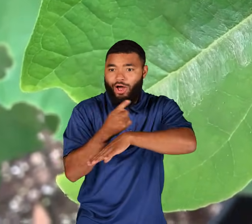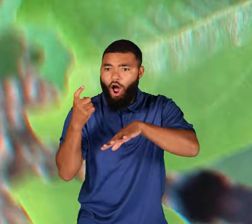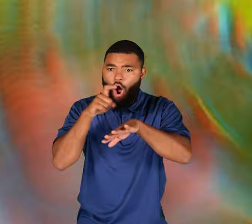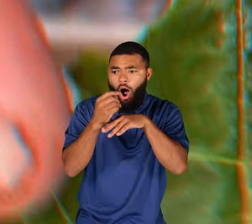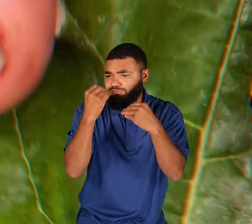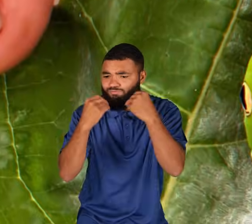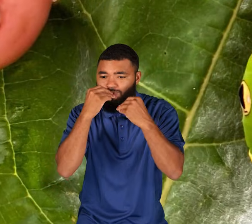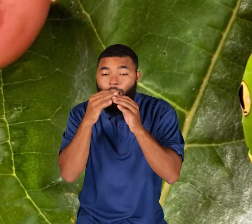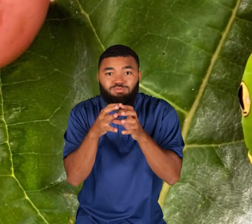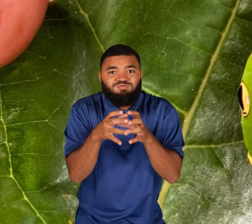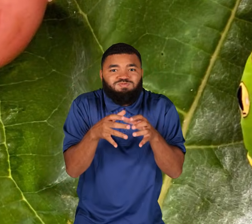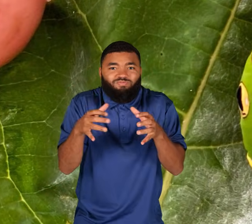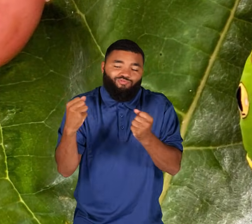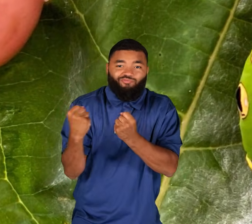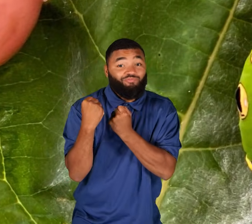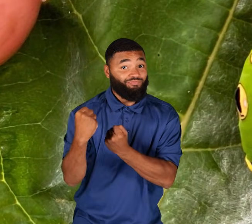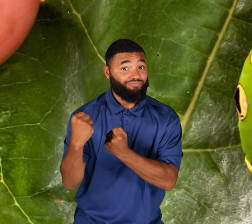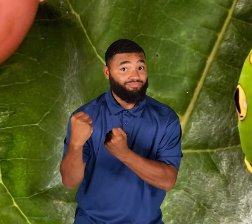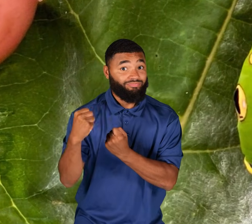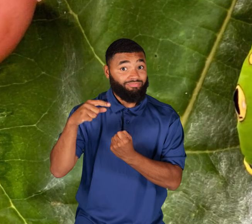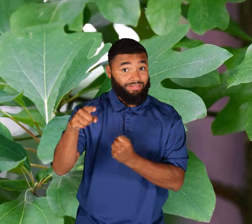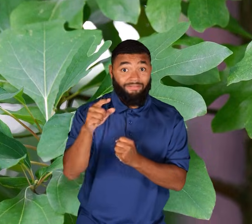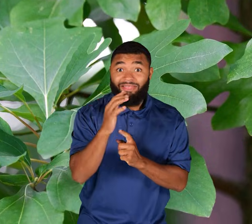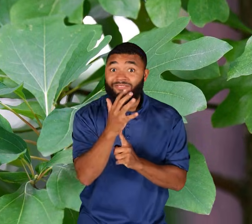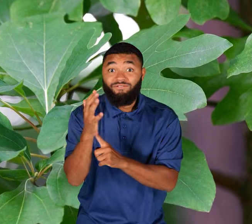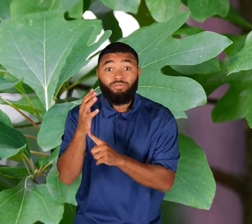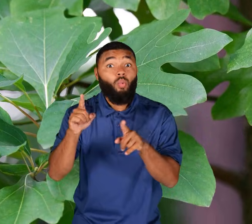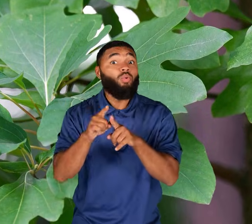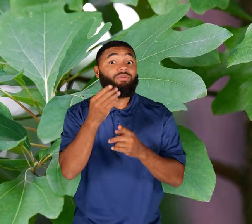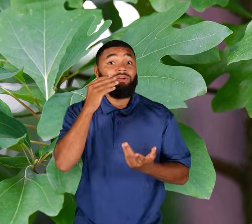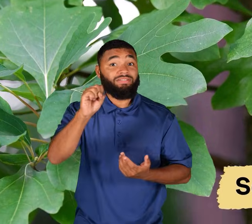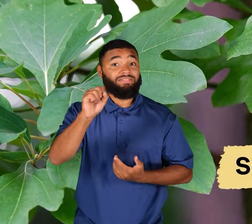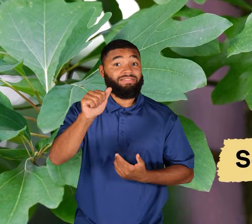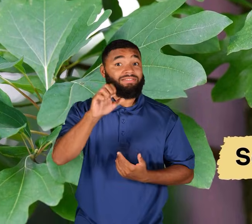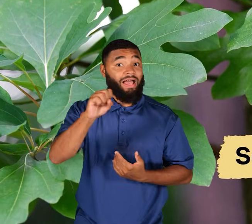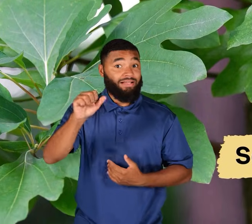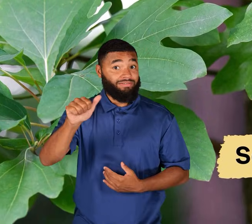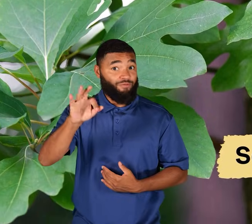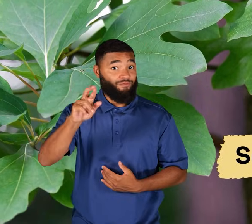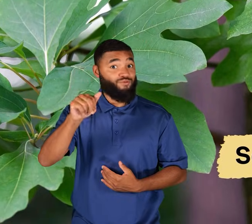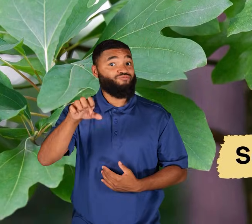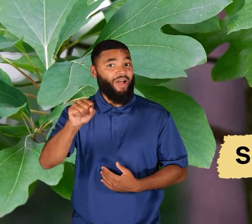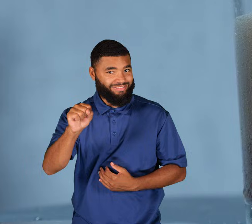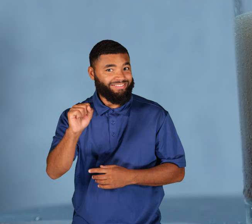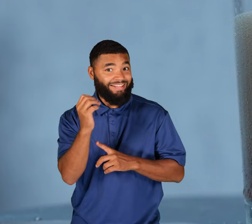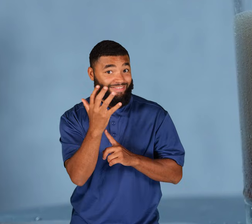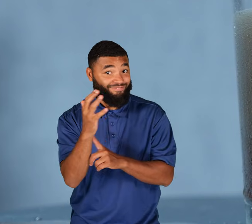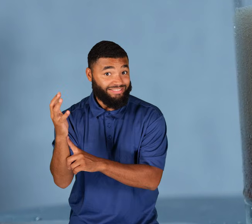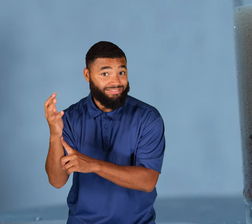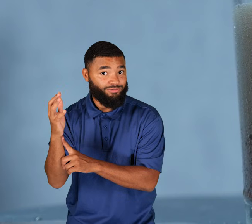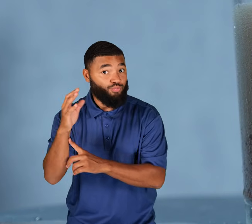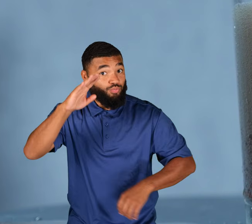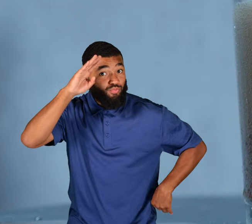strong. In addition to spicebush leaves, these caterpillars also enjoy sassafras leaves. Did